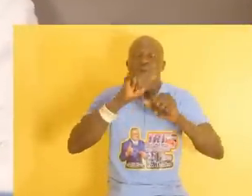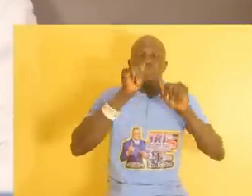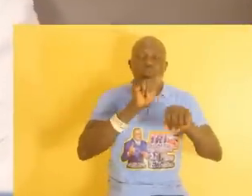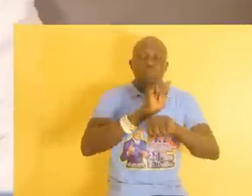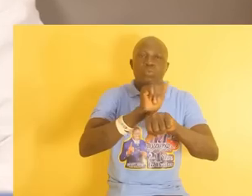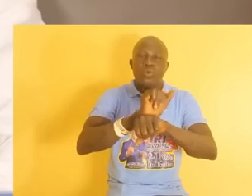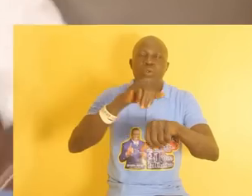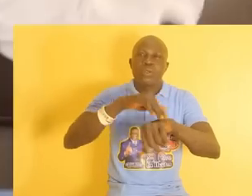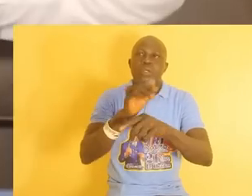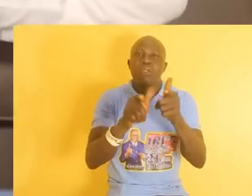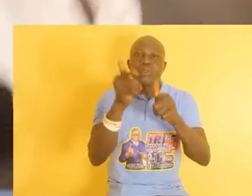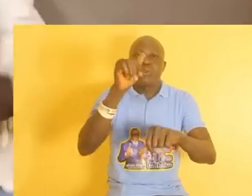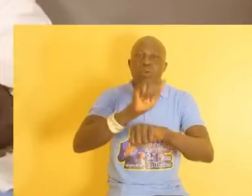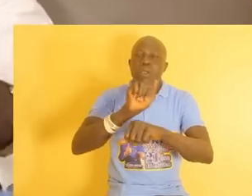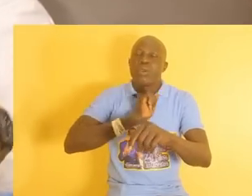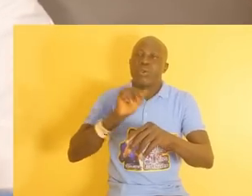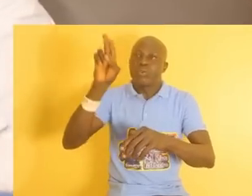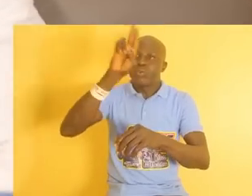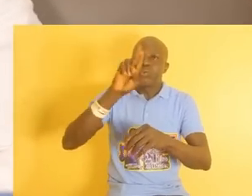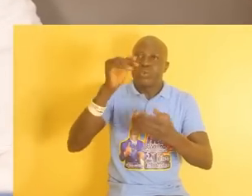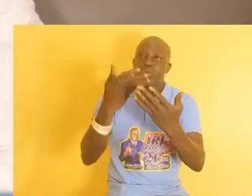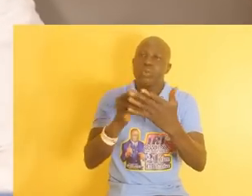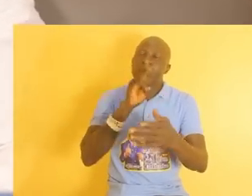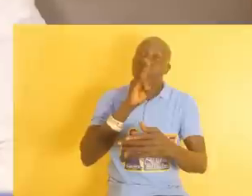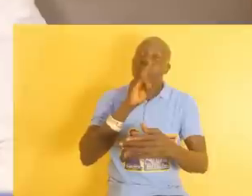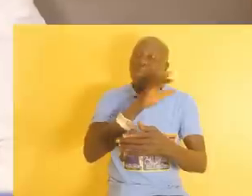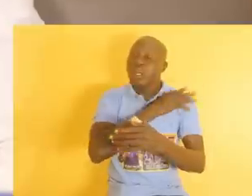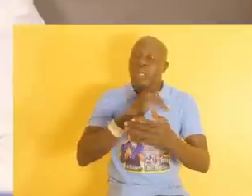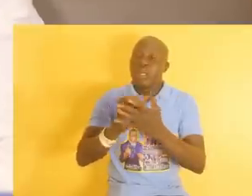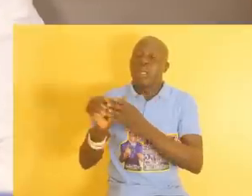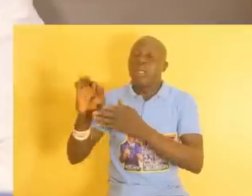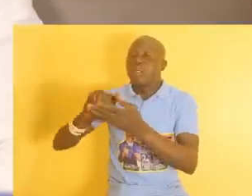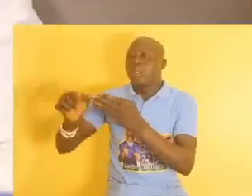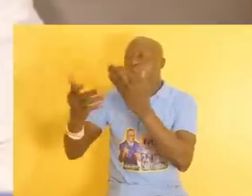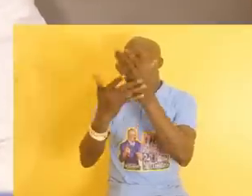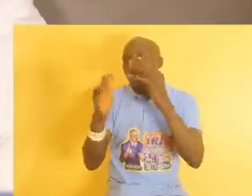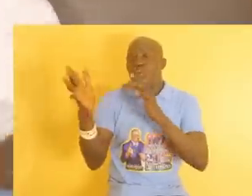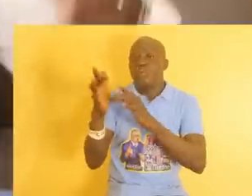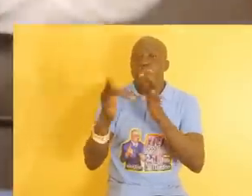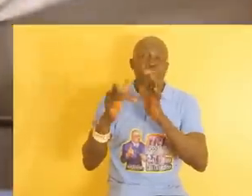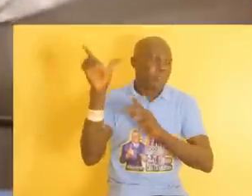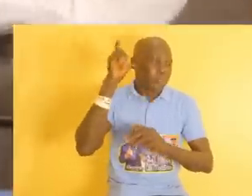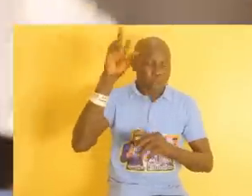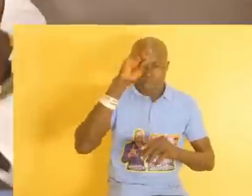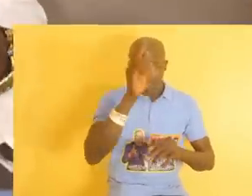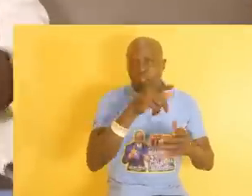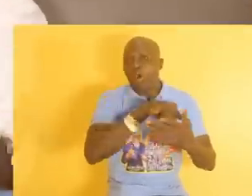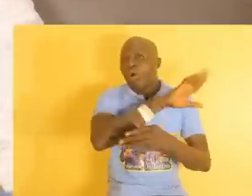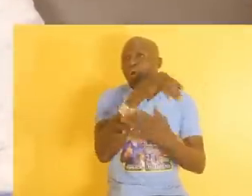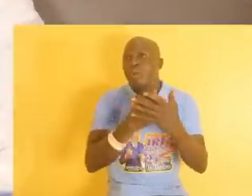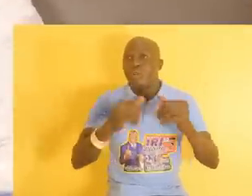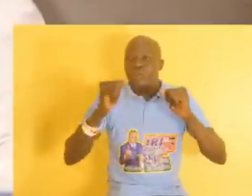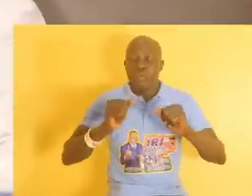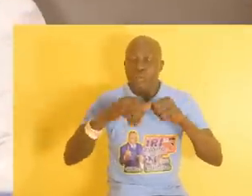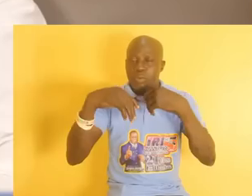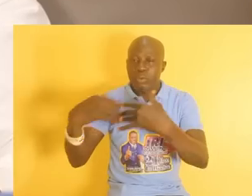a great task. I will use water and the blood of Jesus. Listen to me, sir. Every force that